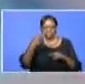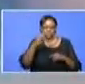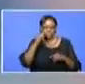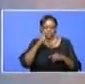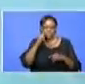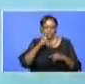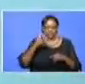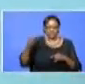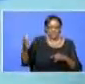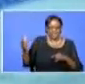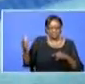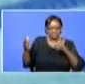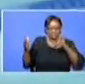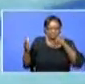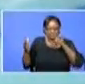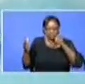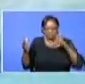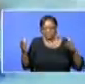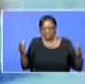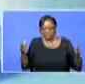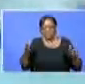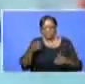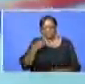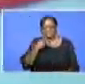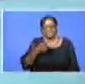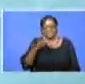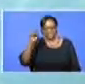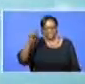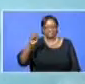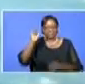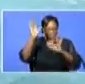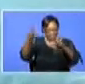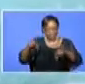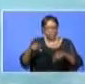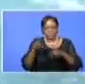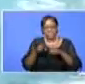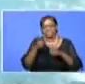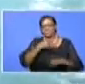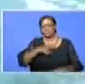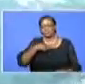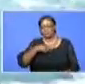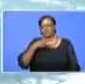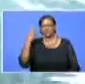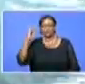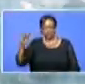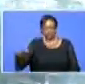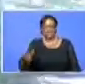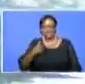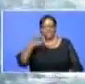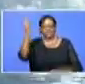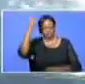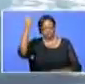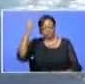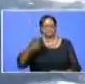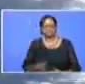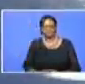girl next to me and I'm like, okay, gold right there, Kiana, go get it. And I got it. I wanted to